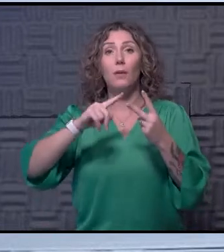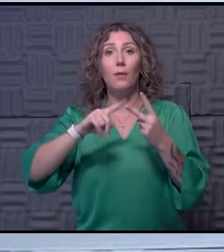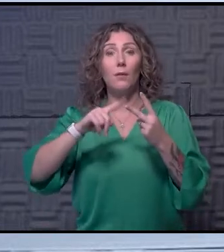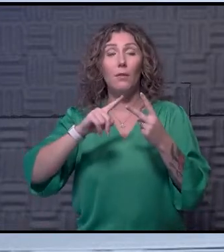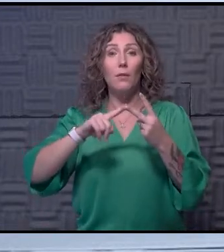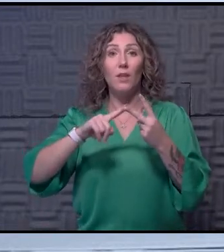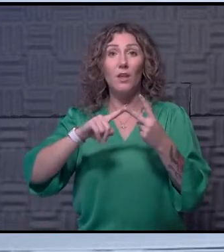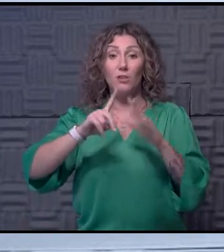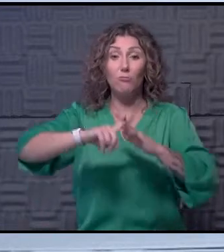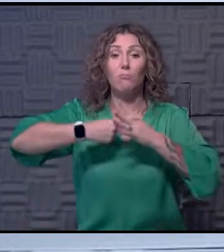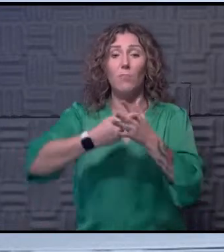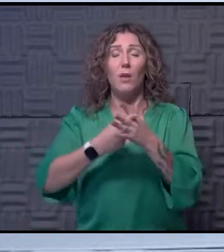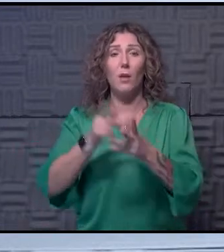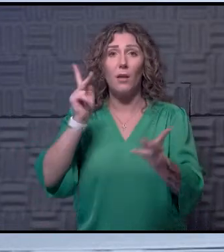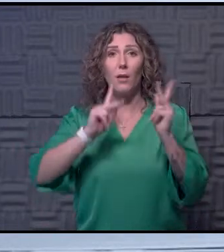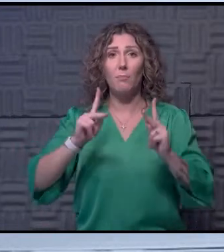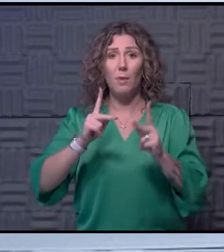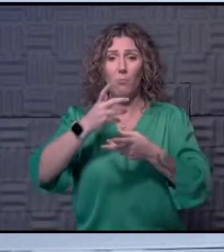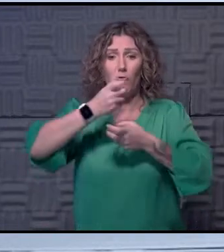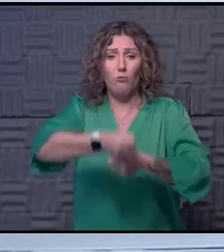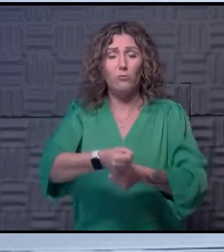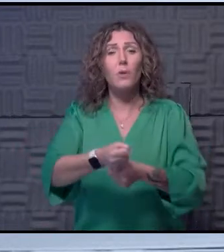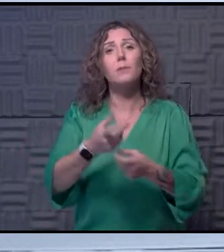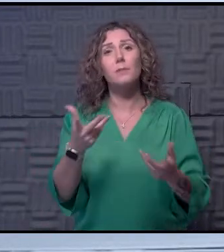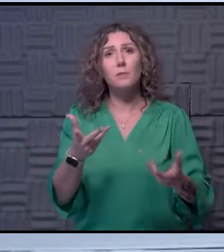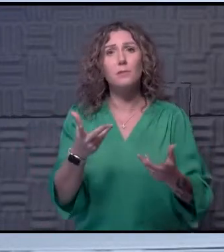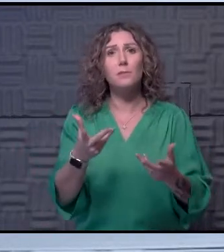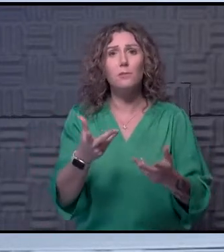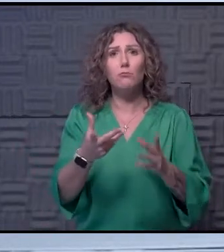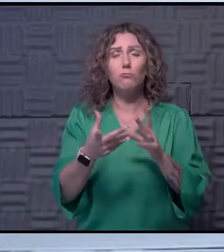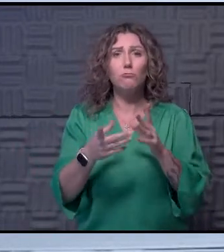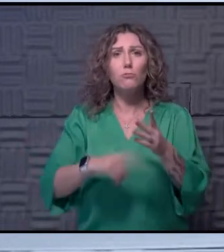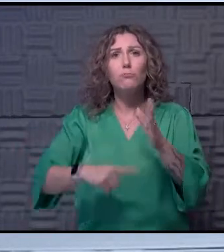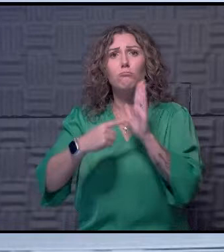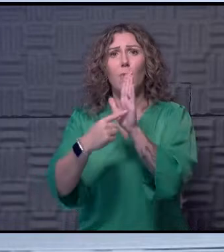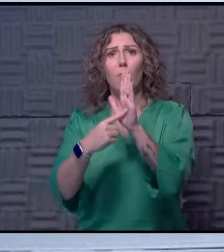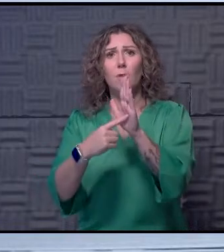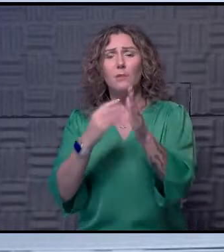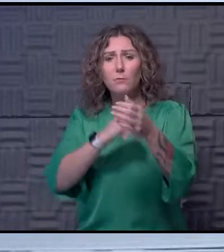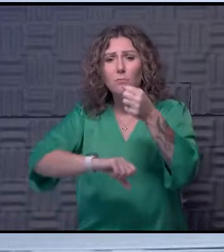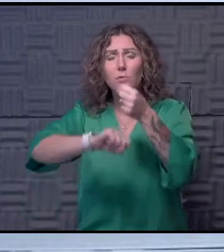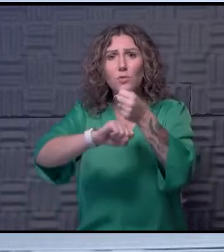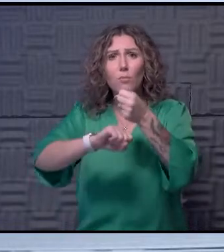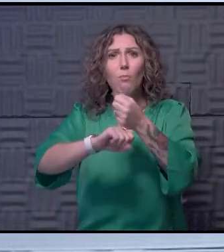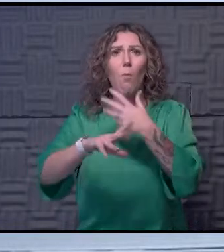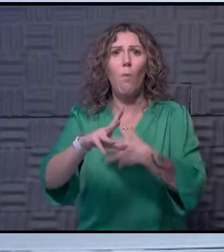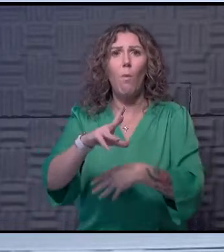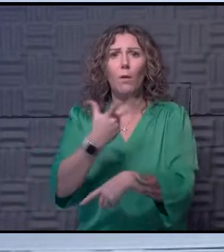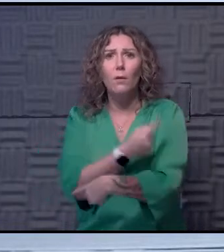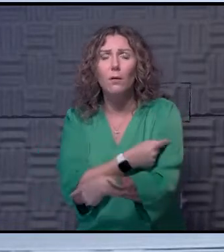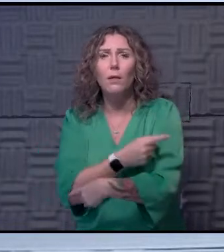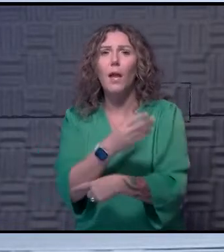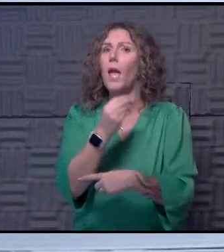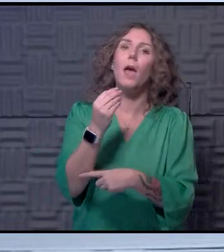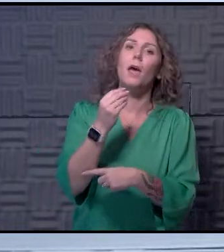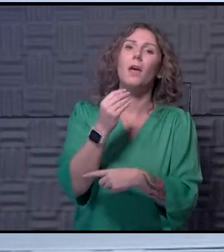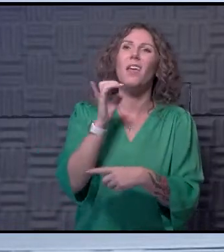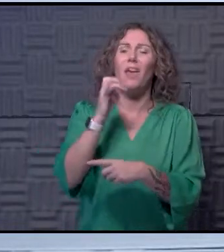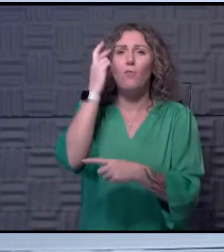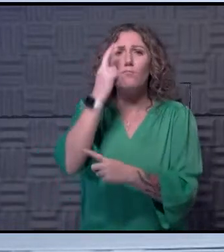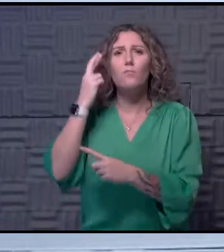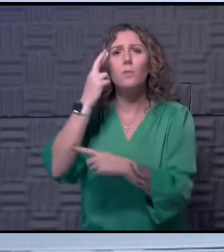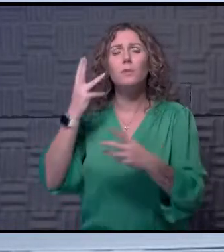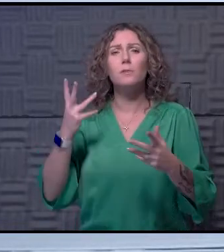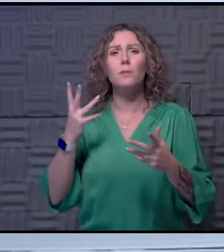find people that are trusted to represent this campaign. And the vaccine rationing is going